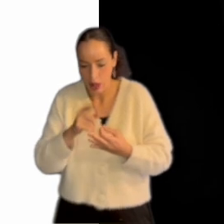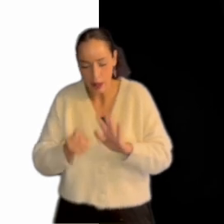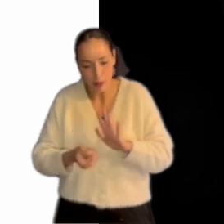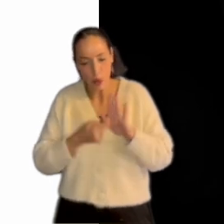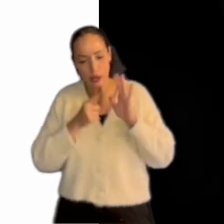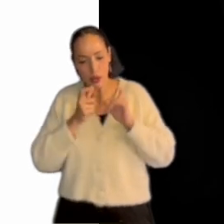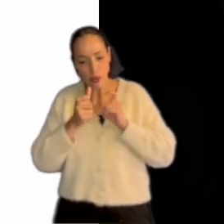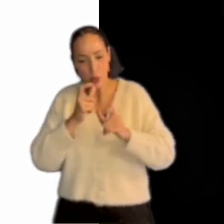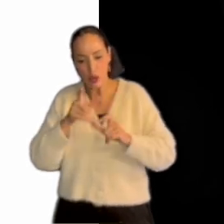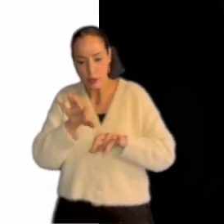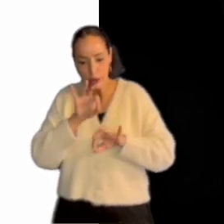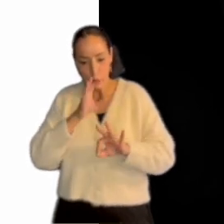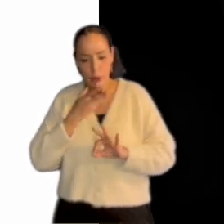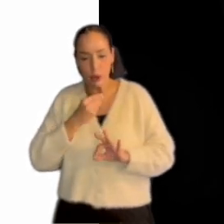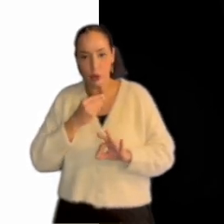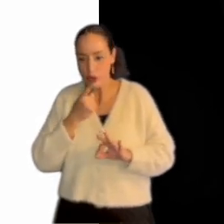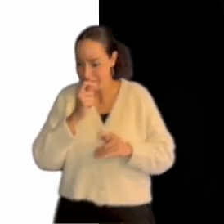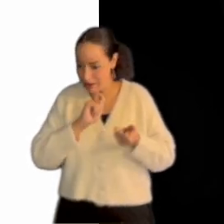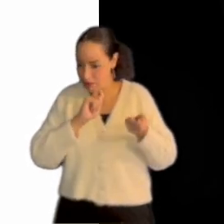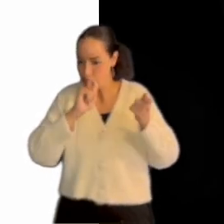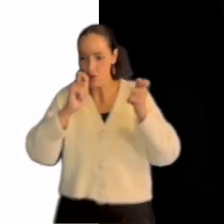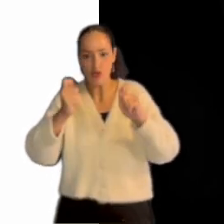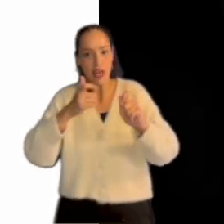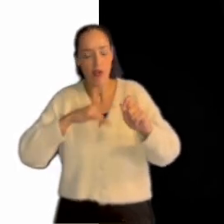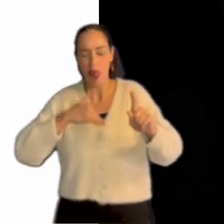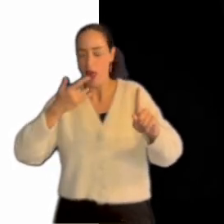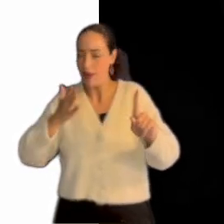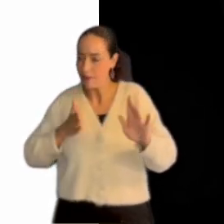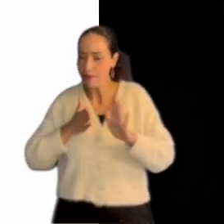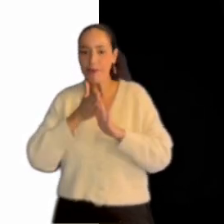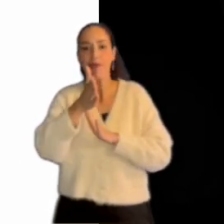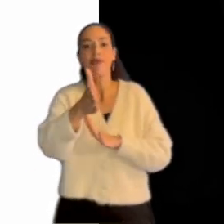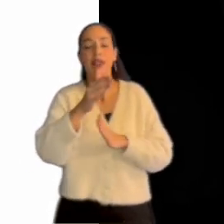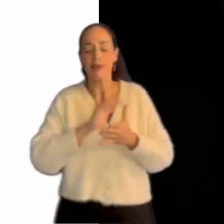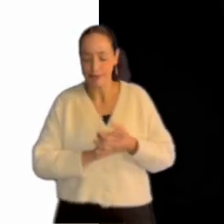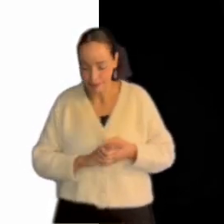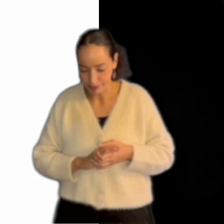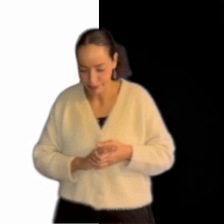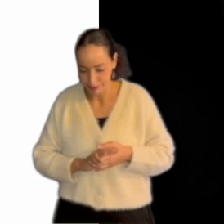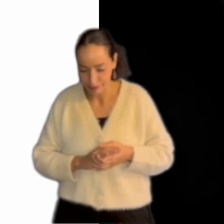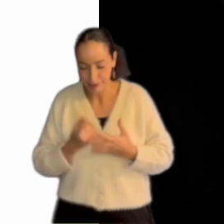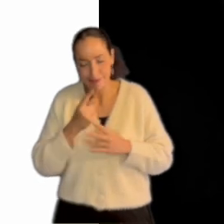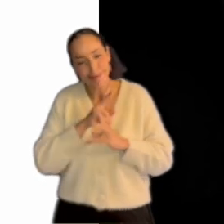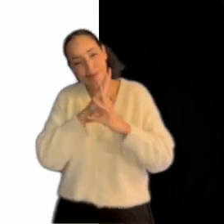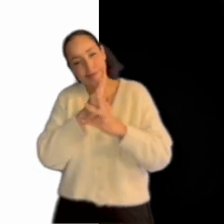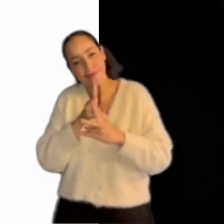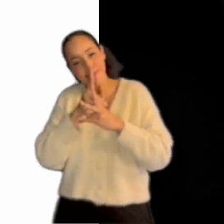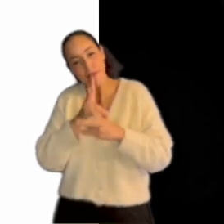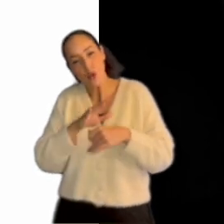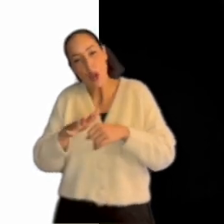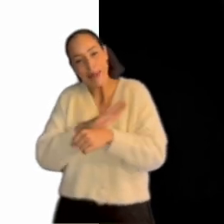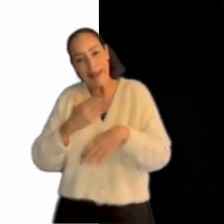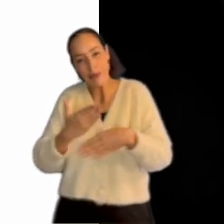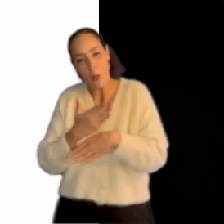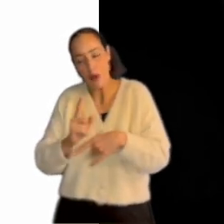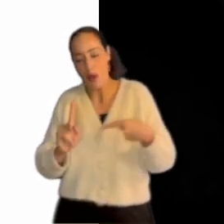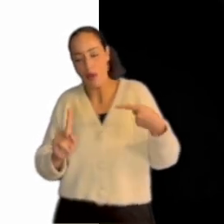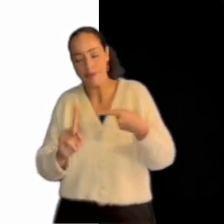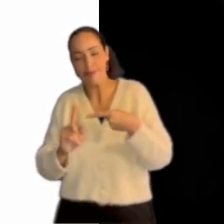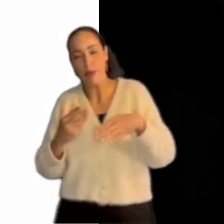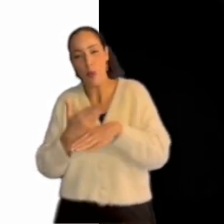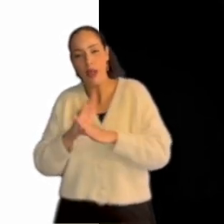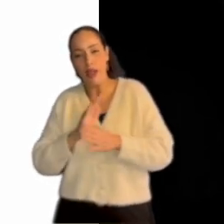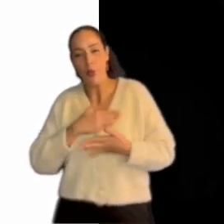For example, I supervised a caseworker recently who was working with a bereaved grandfather whose grandson had been killed in a road traffic collision when he was